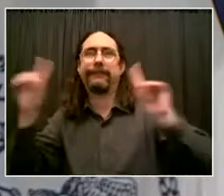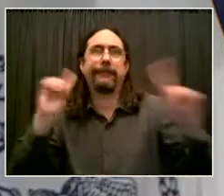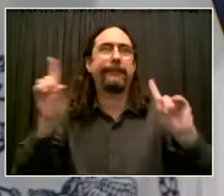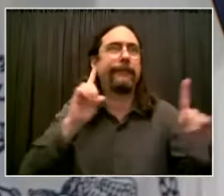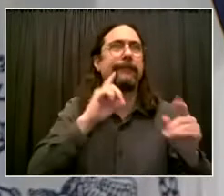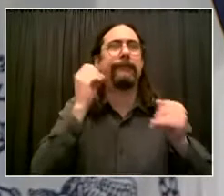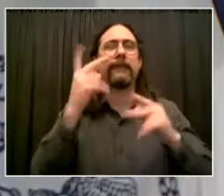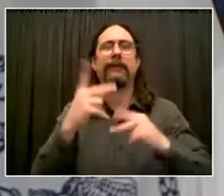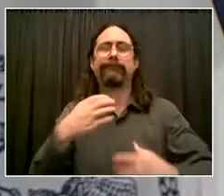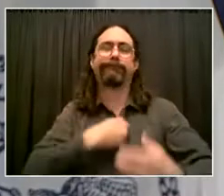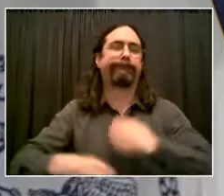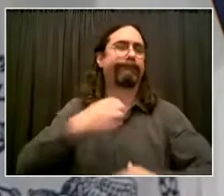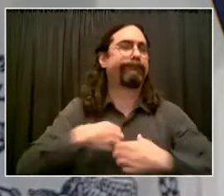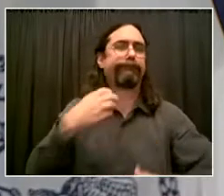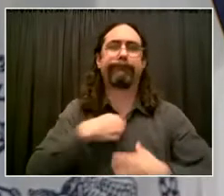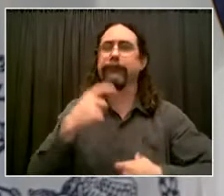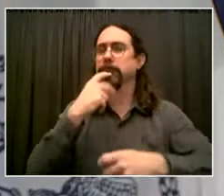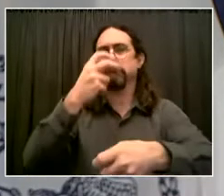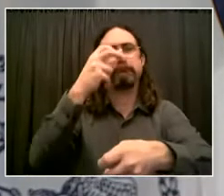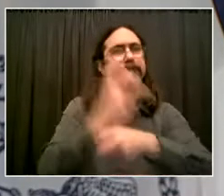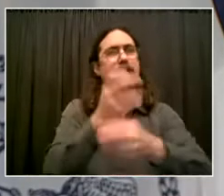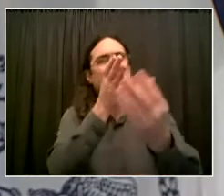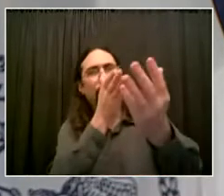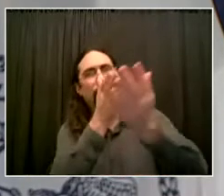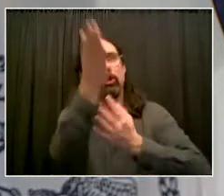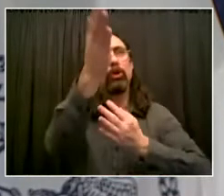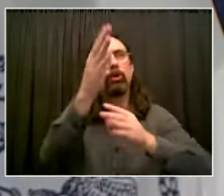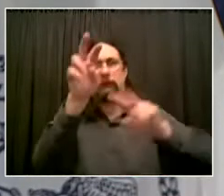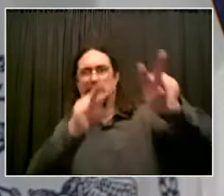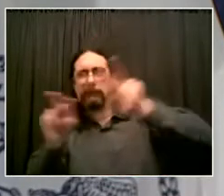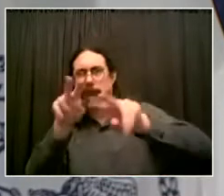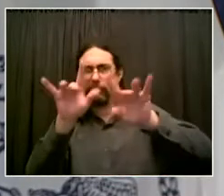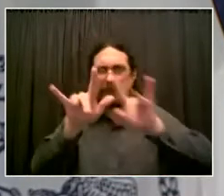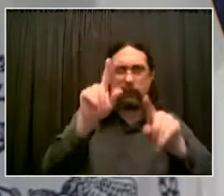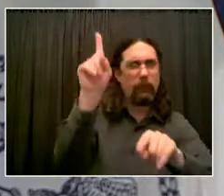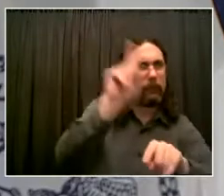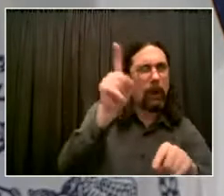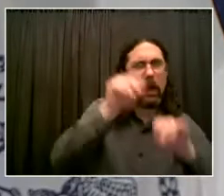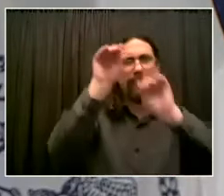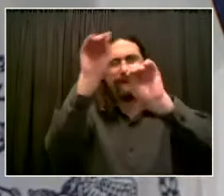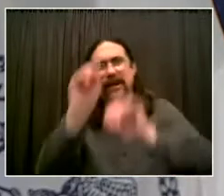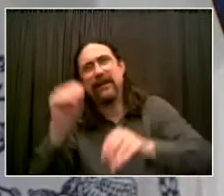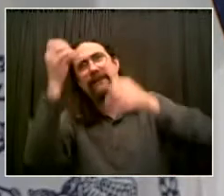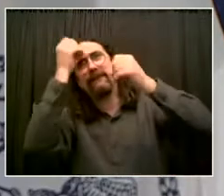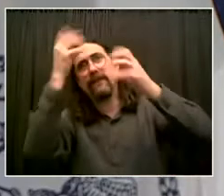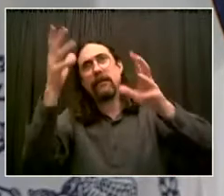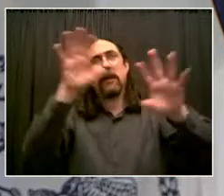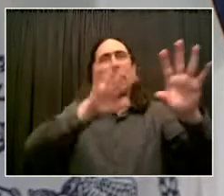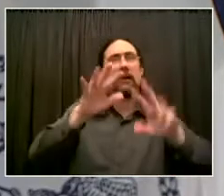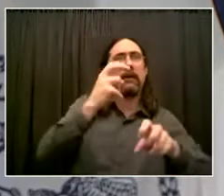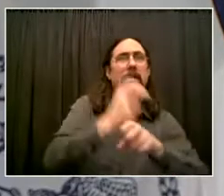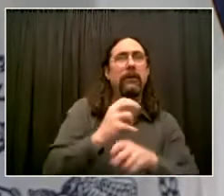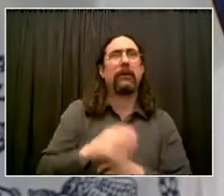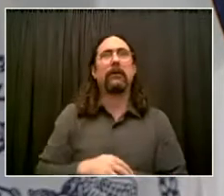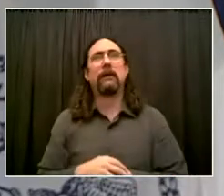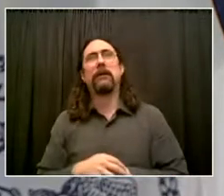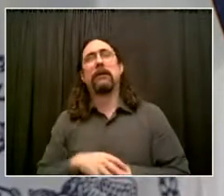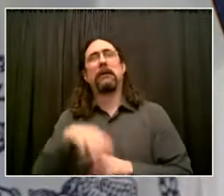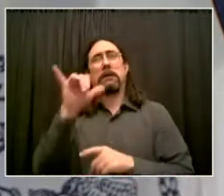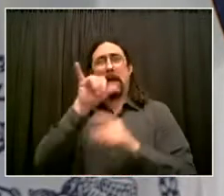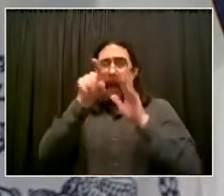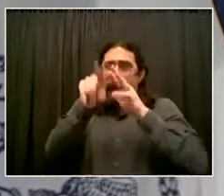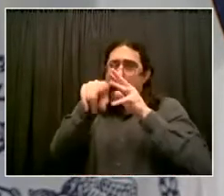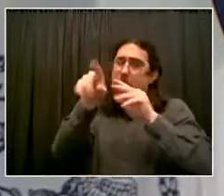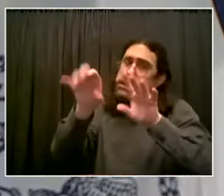or streamline it? You have to sort of redo or re-put in your information every time you want to make